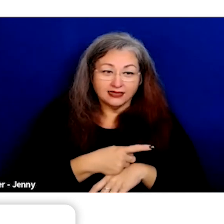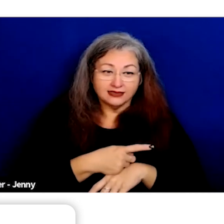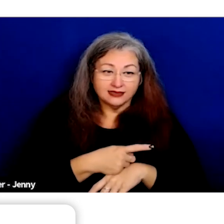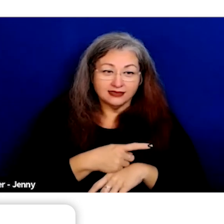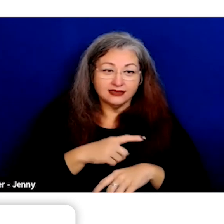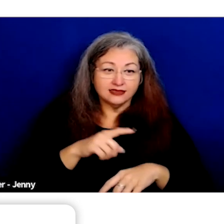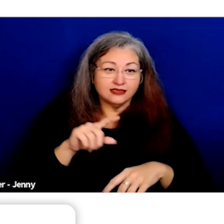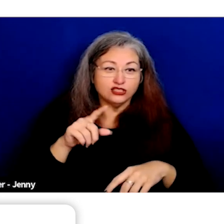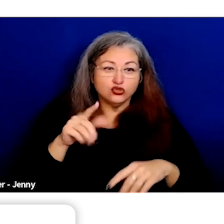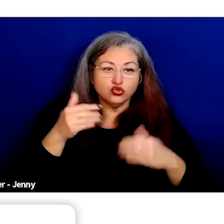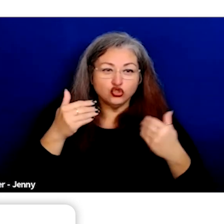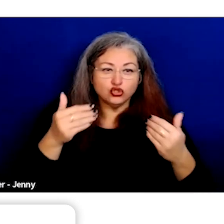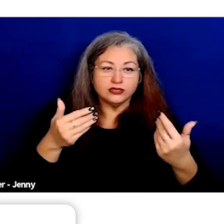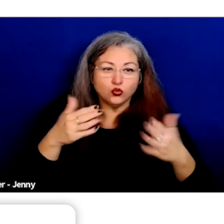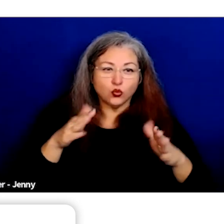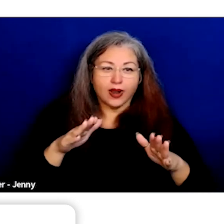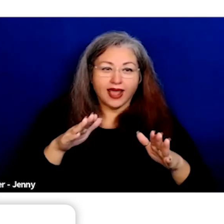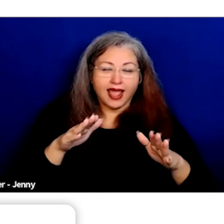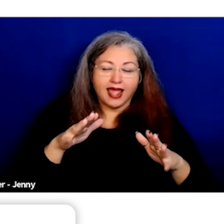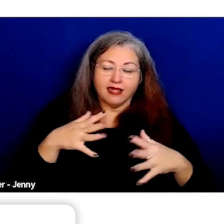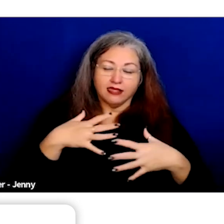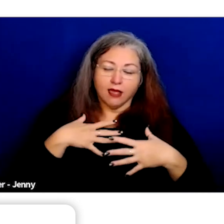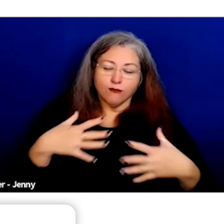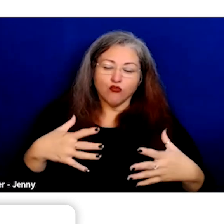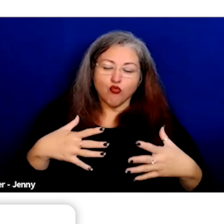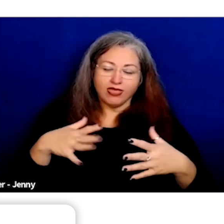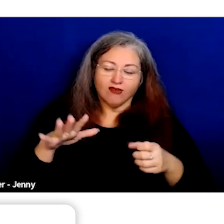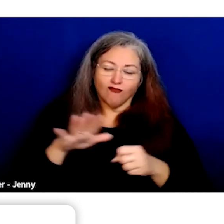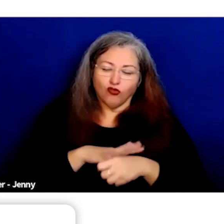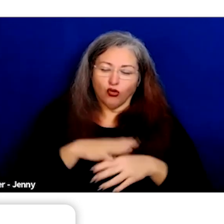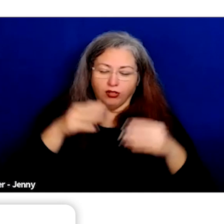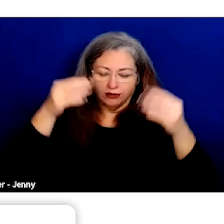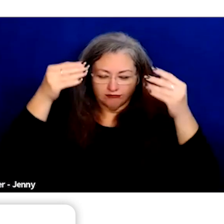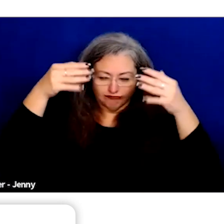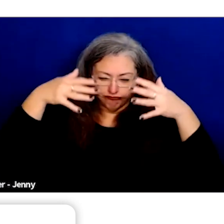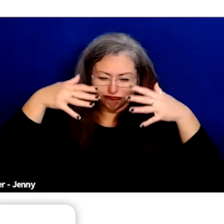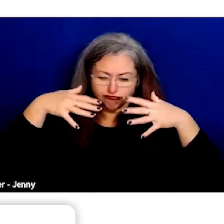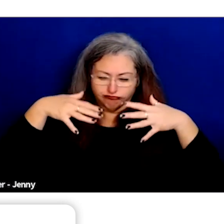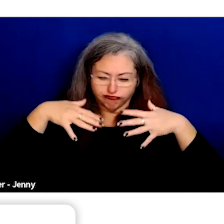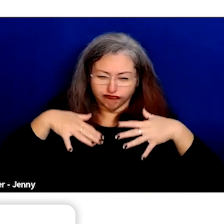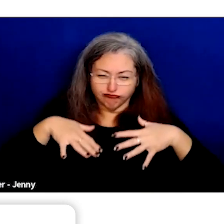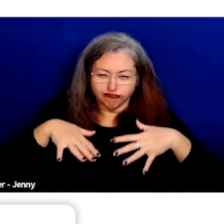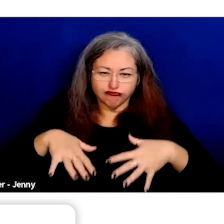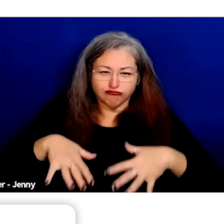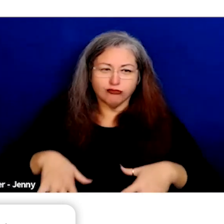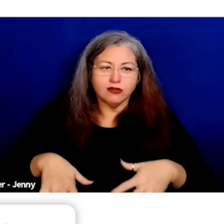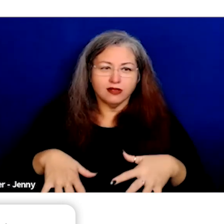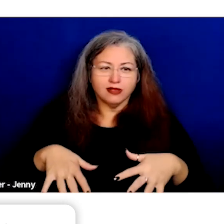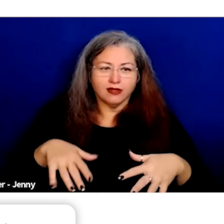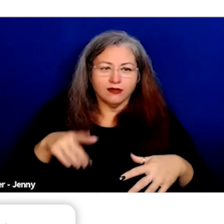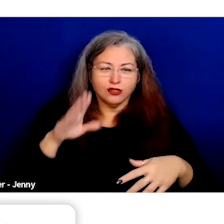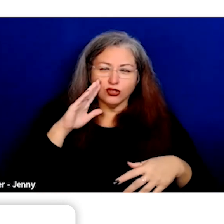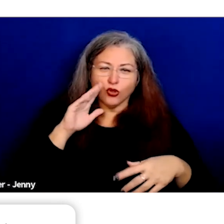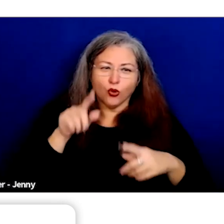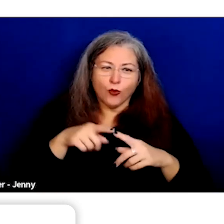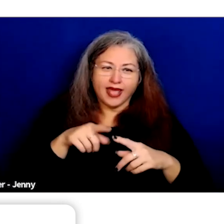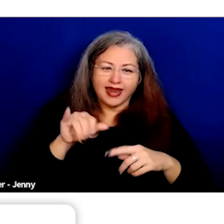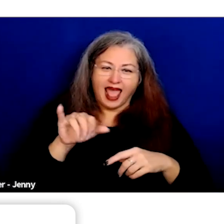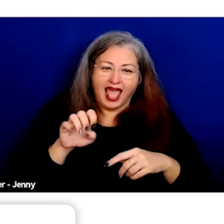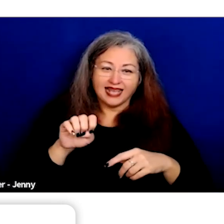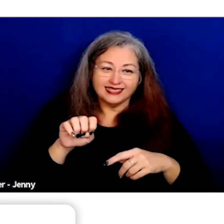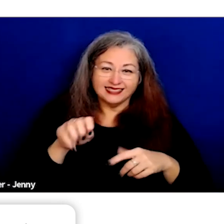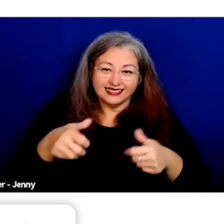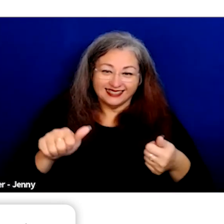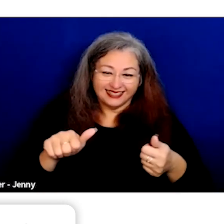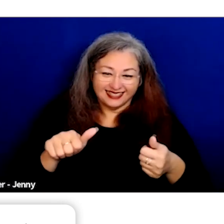And just letting the breath wash over my body, it's like, it was that feeling, when the ice cracks, when you have